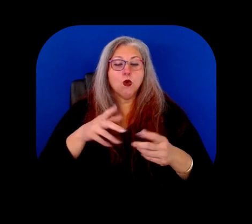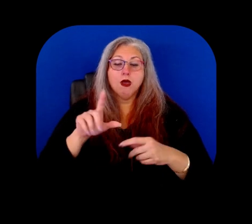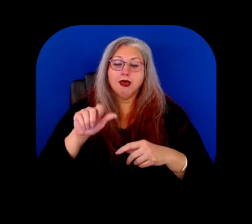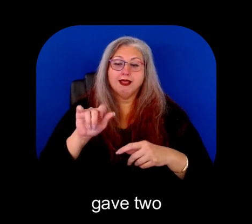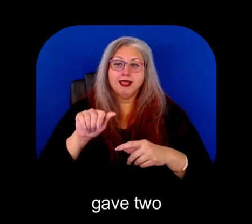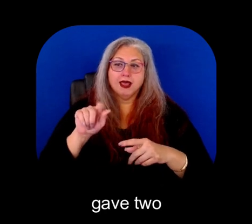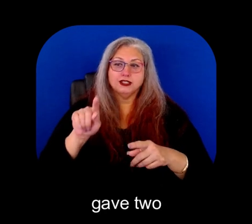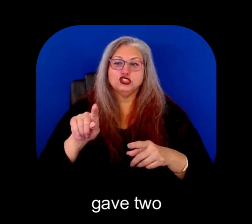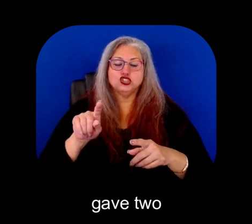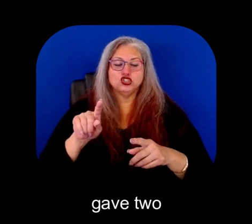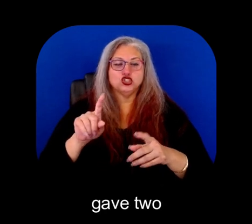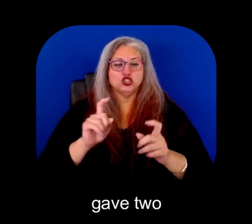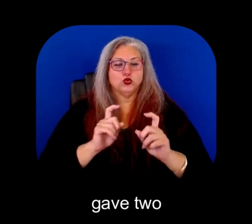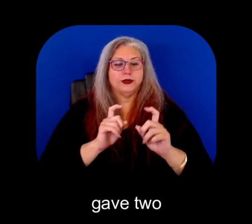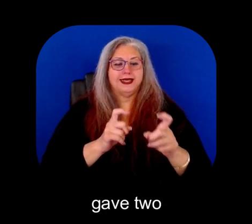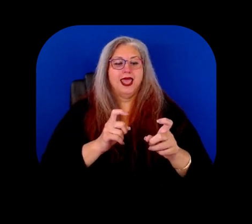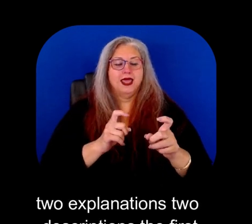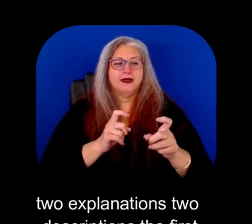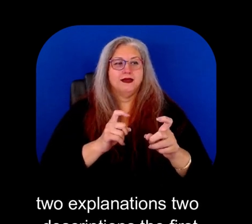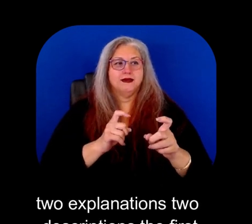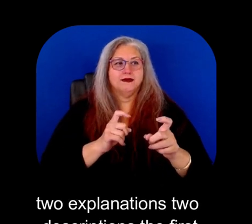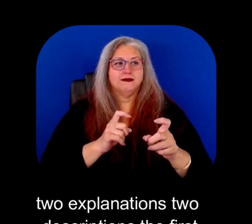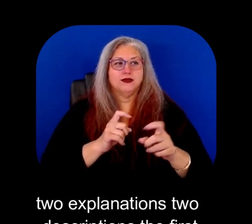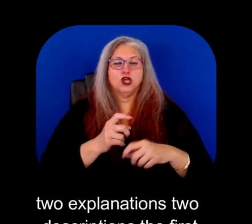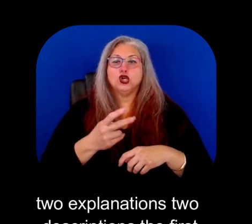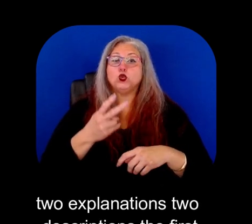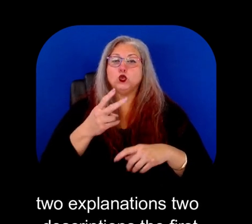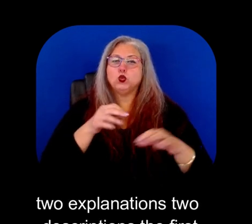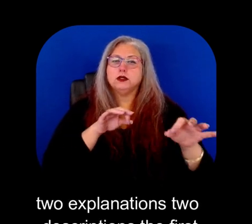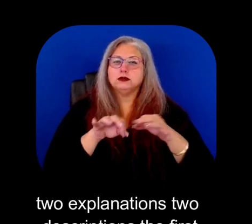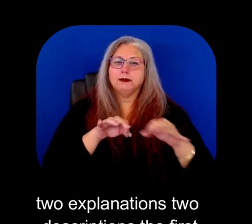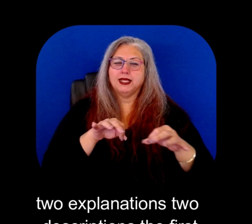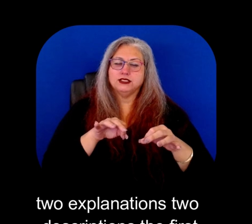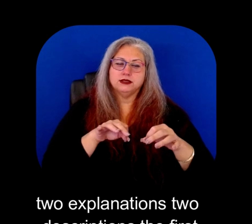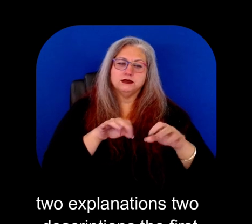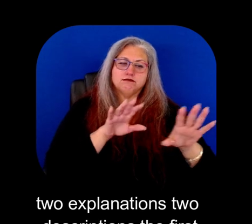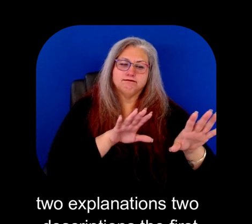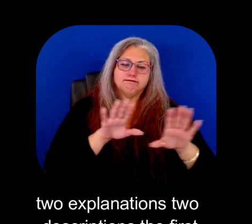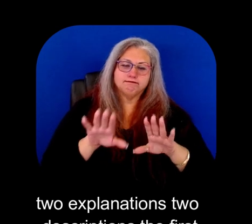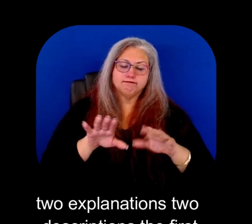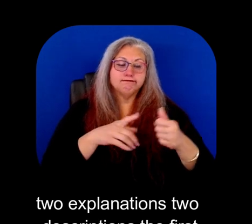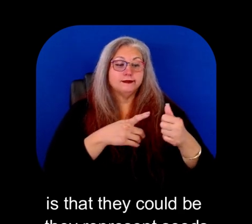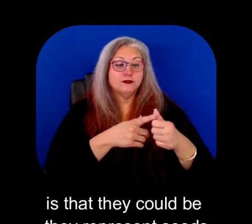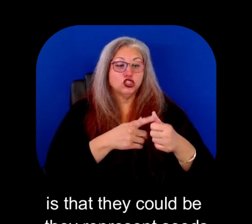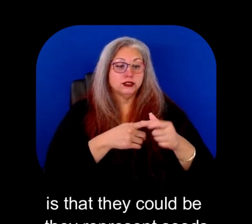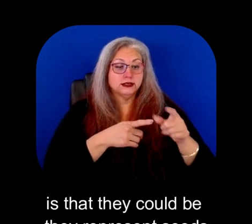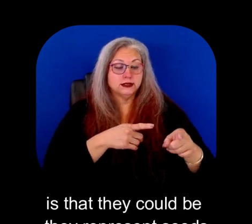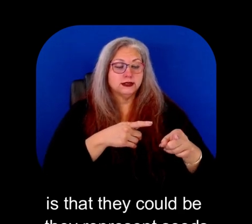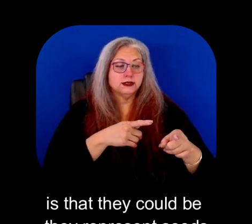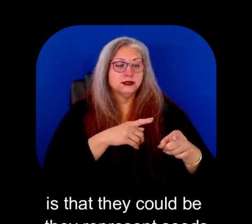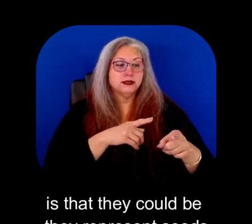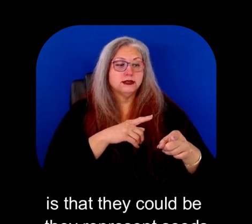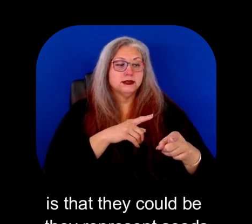Leila gave two explanations, two descriptions. The first is